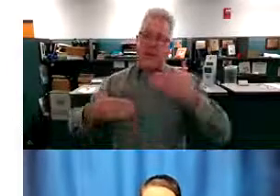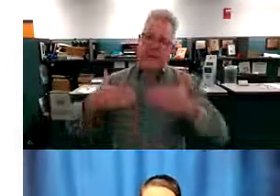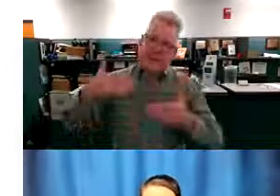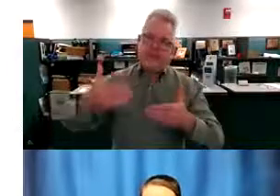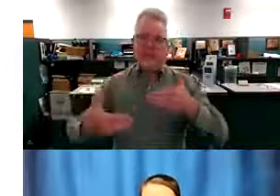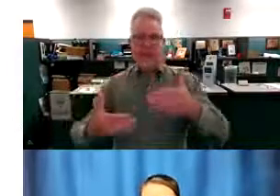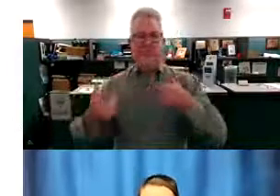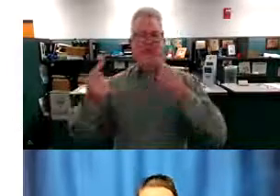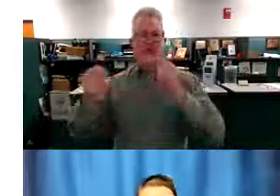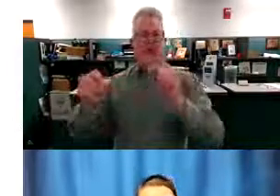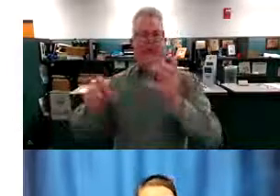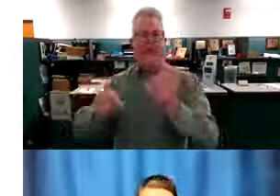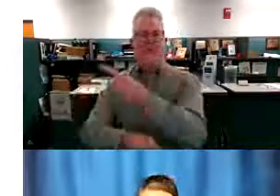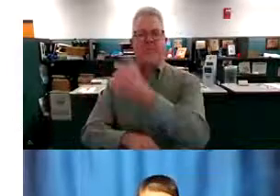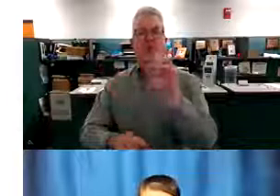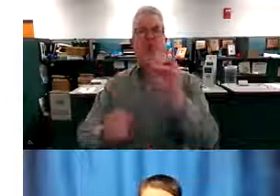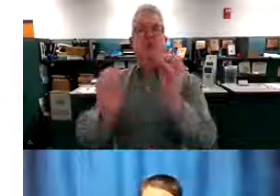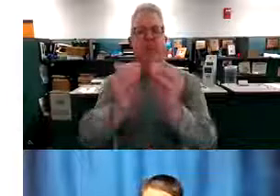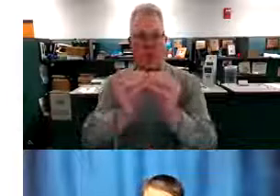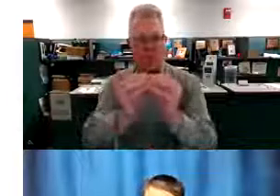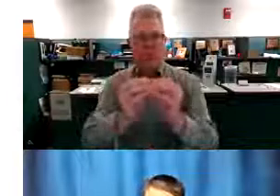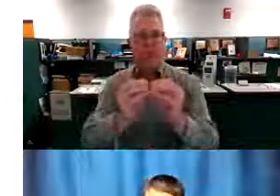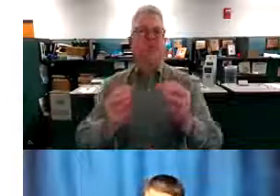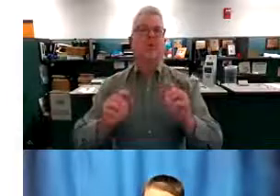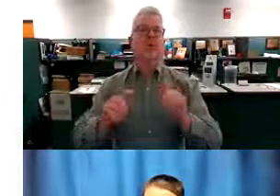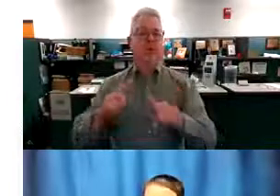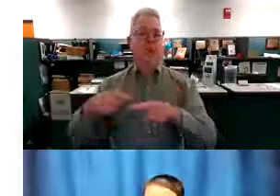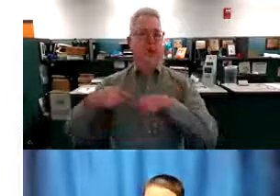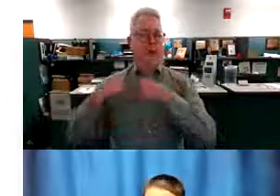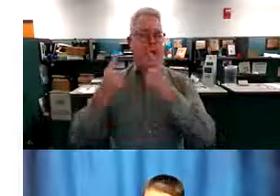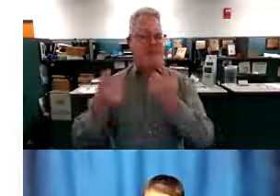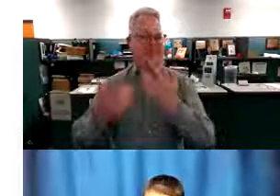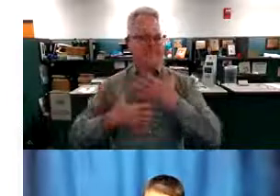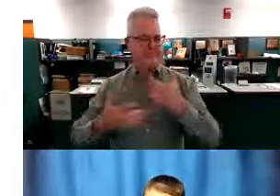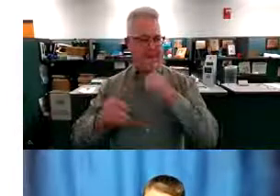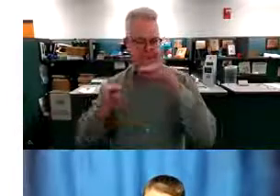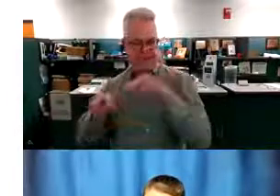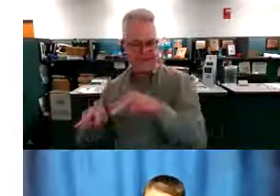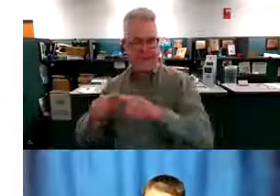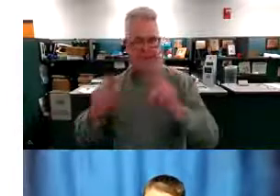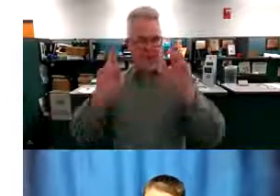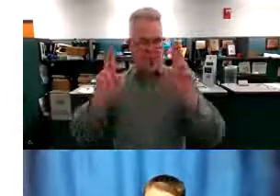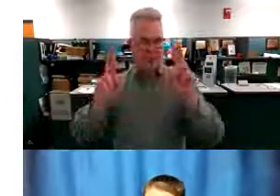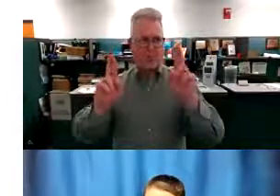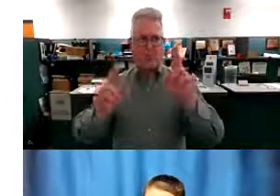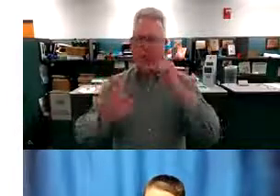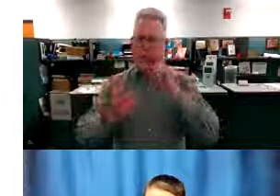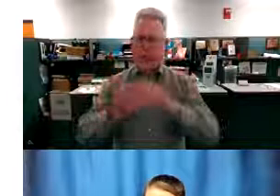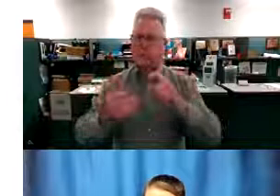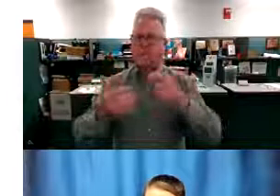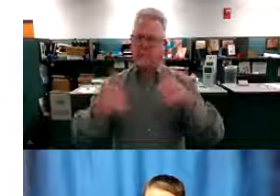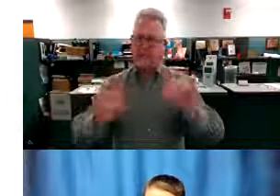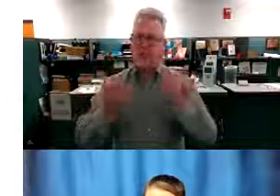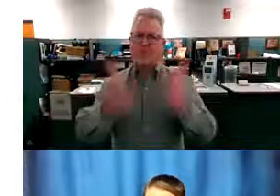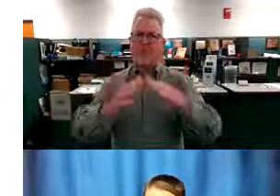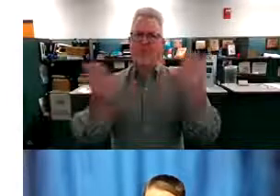and we made slow but steady progress, but we want to do more. And I admit, looking at that,